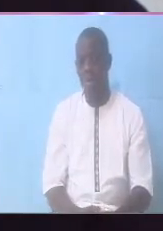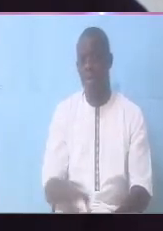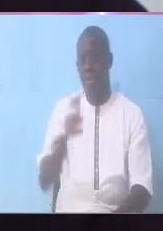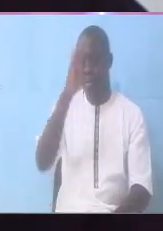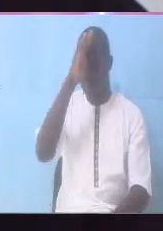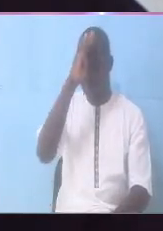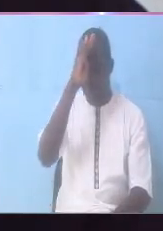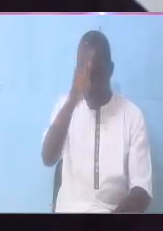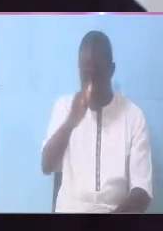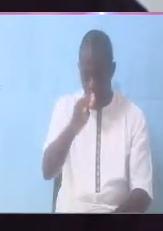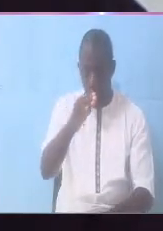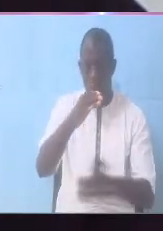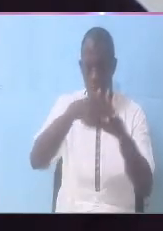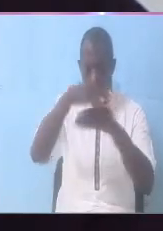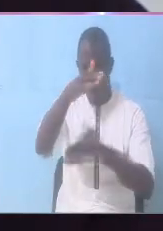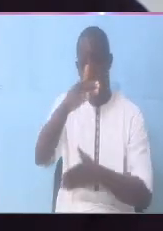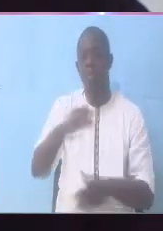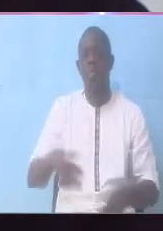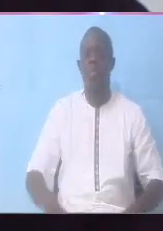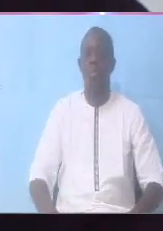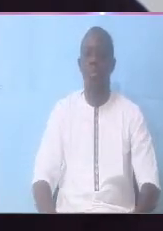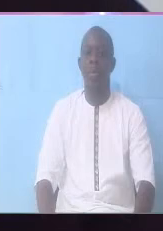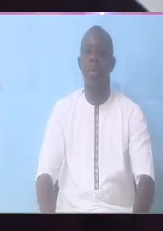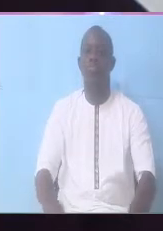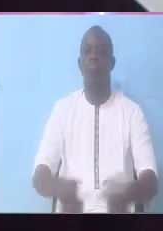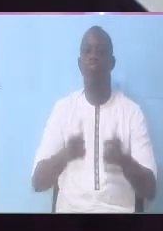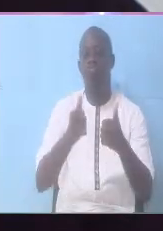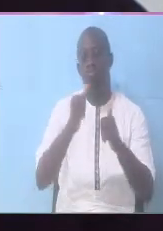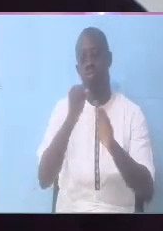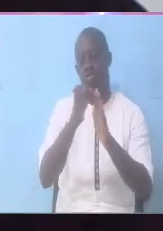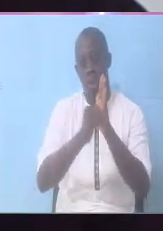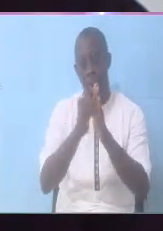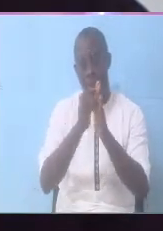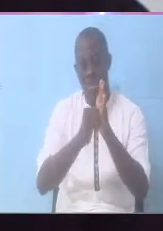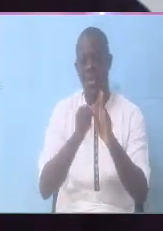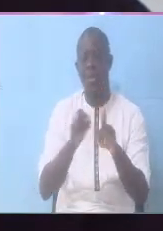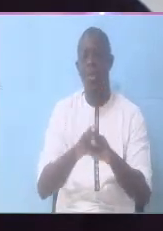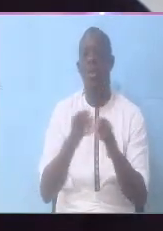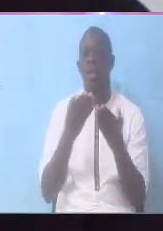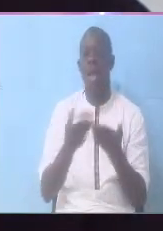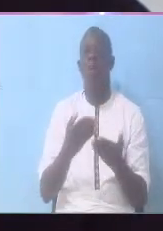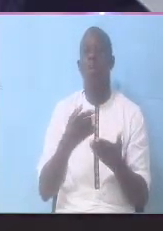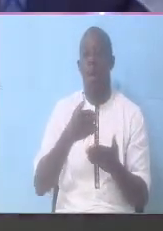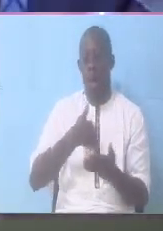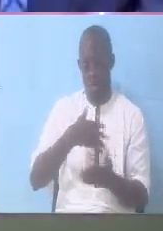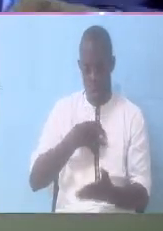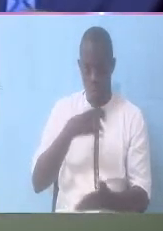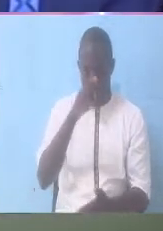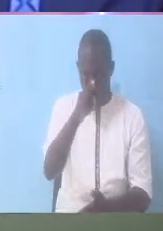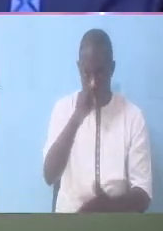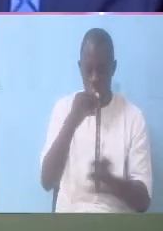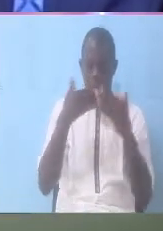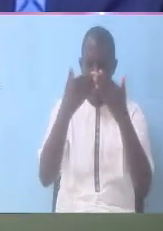Thank you very much. So now, thank you. That's a good summary. Now I want you to tell the commission